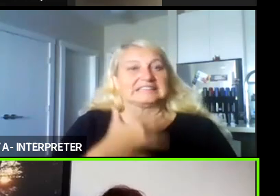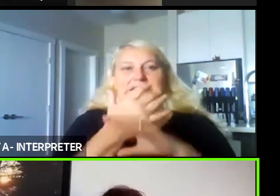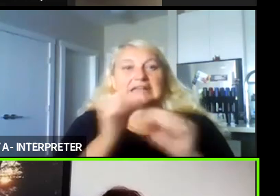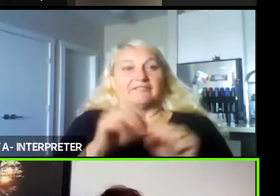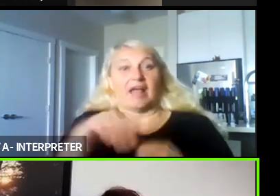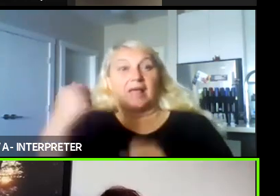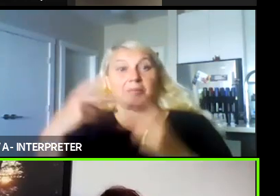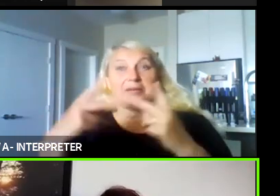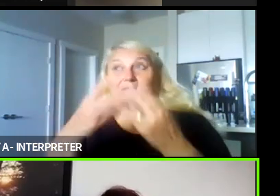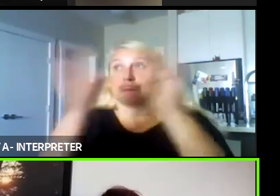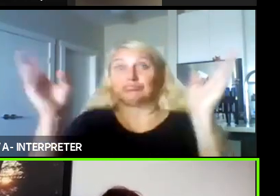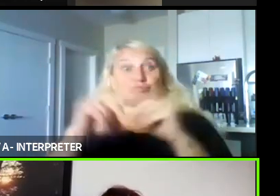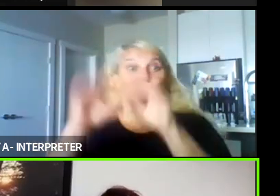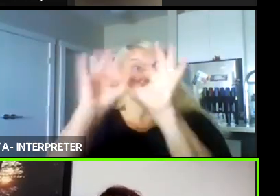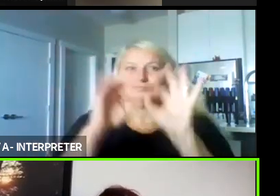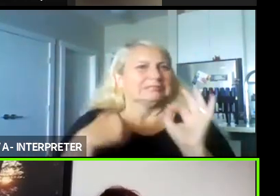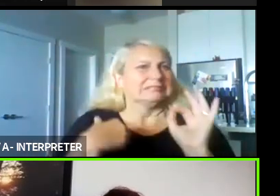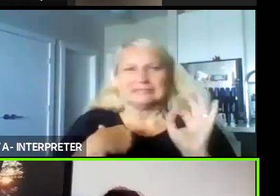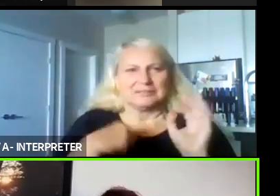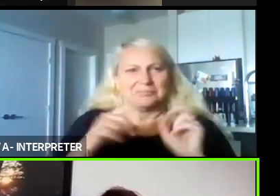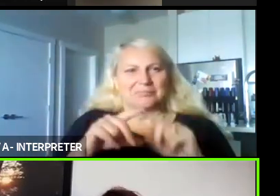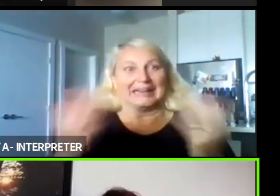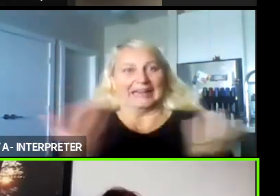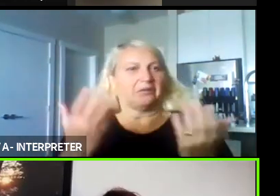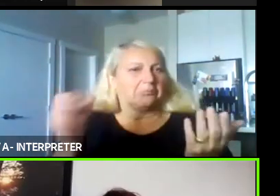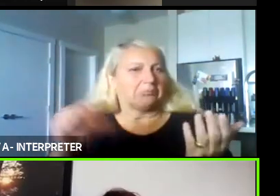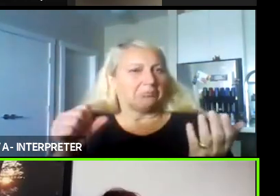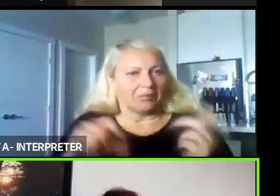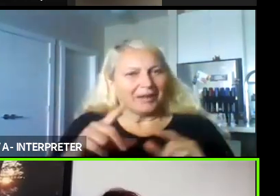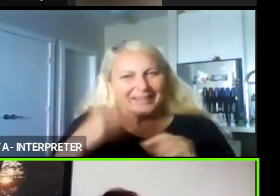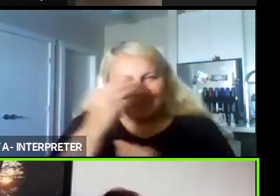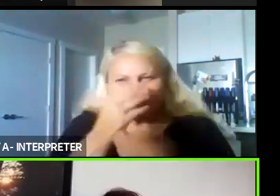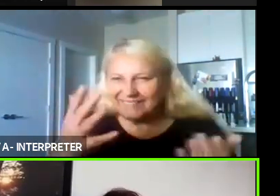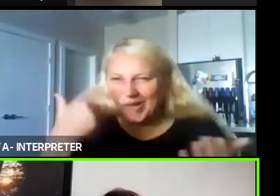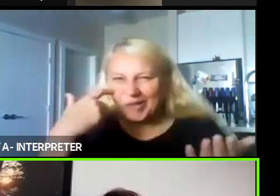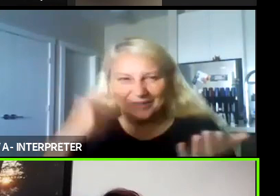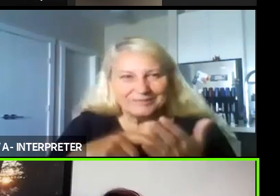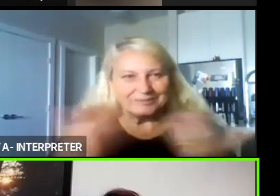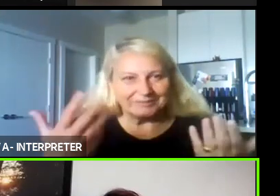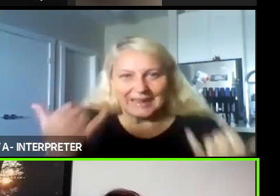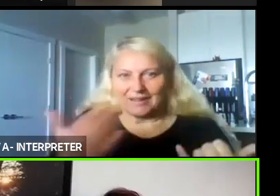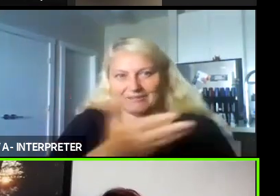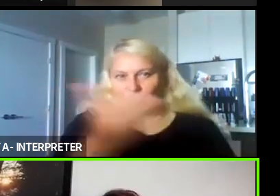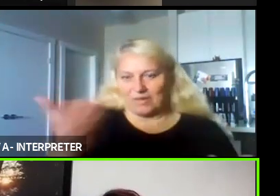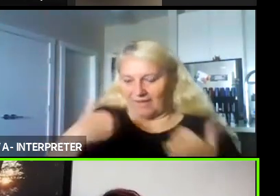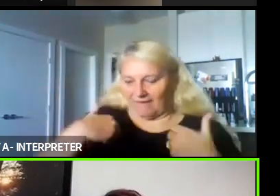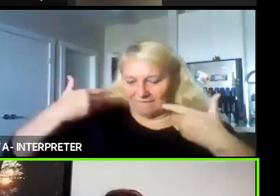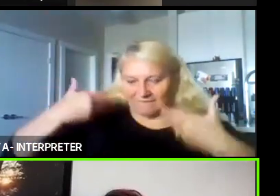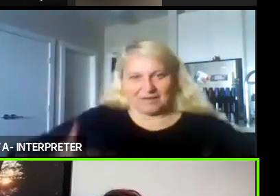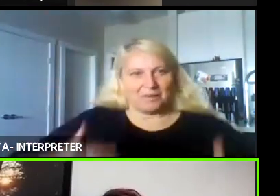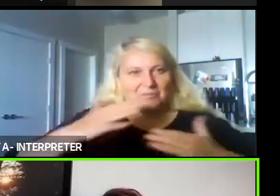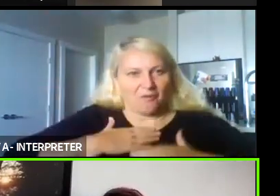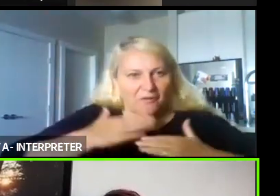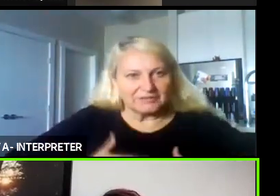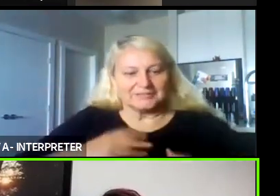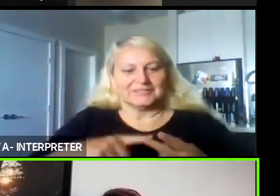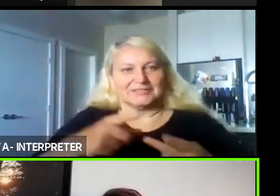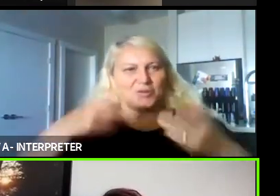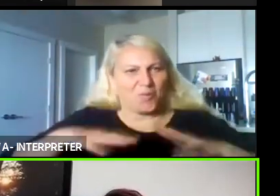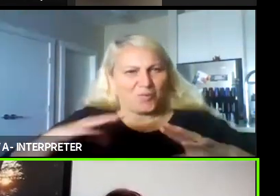spaces. So like even just acknowledging that like we're in bodies and we're wearing clothes and those clothes